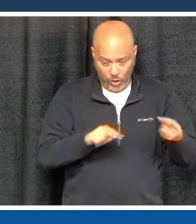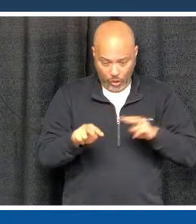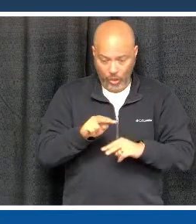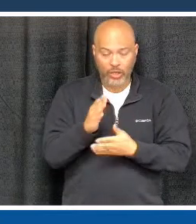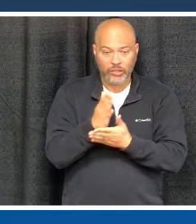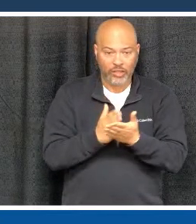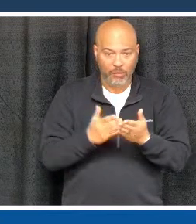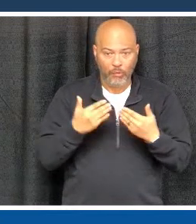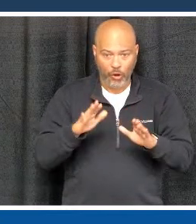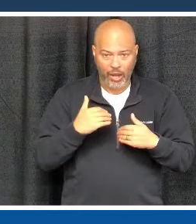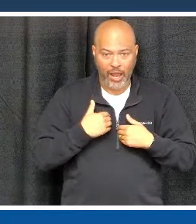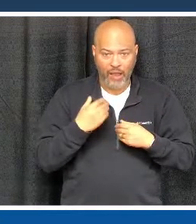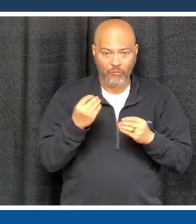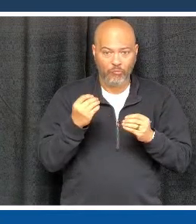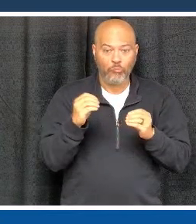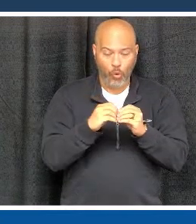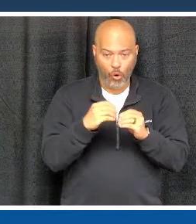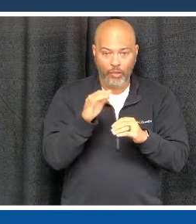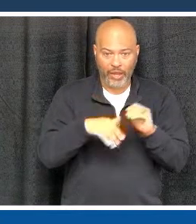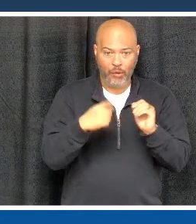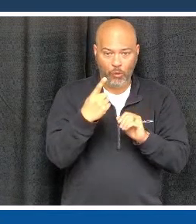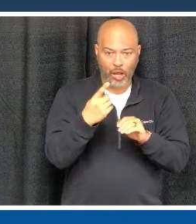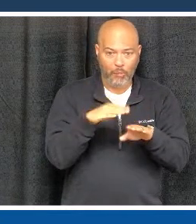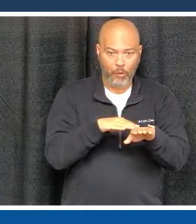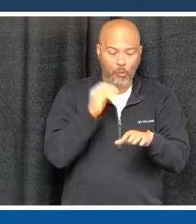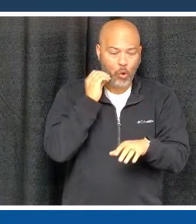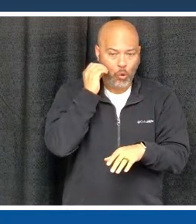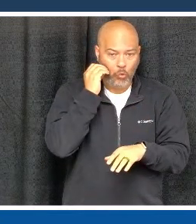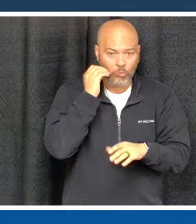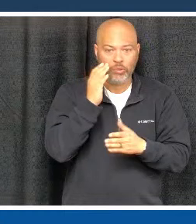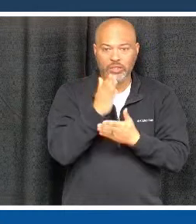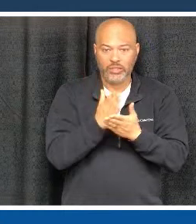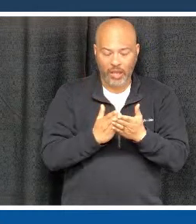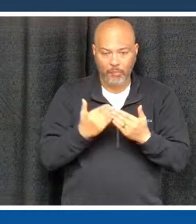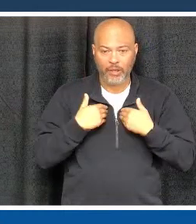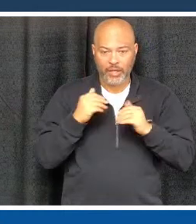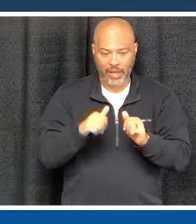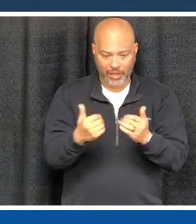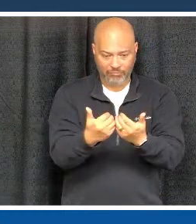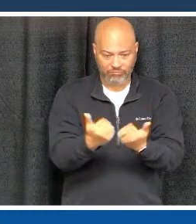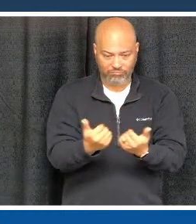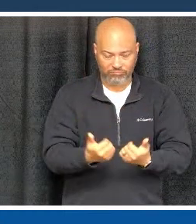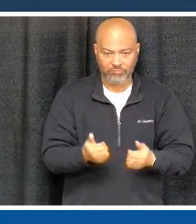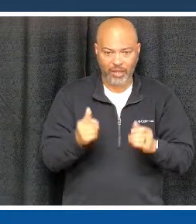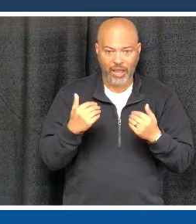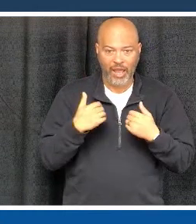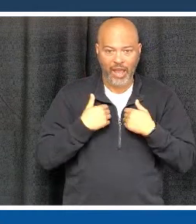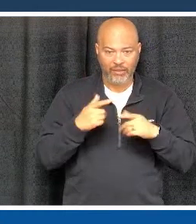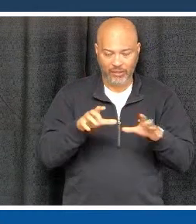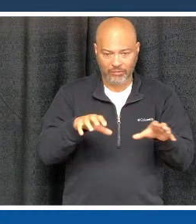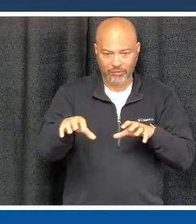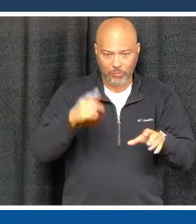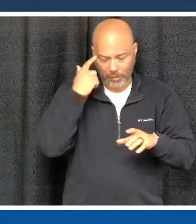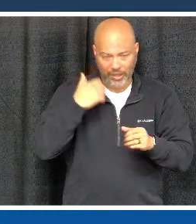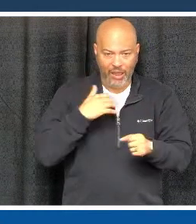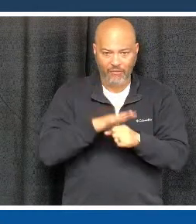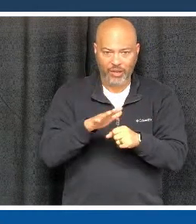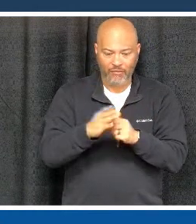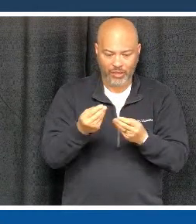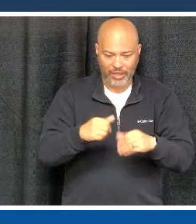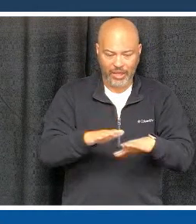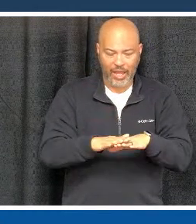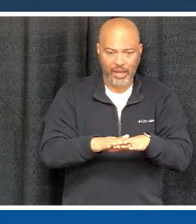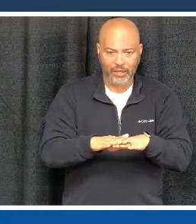have more than 1 mobile home on them. Some could potentially be divided right now as they already sit because they have enough acreage or enough